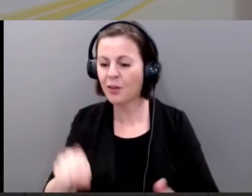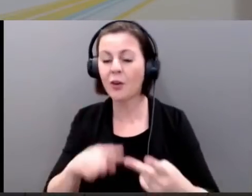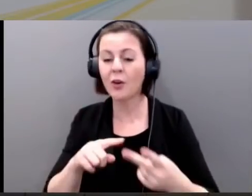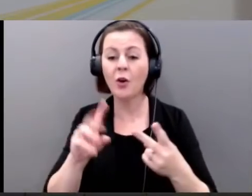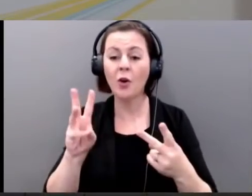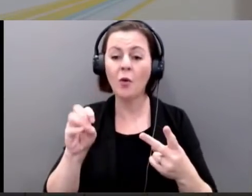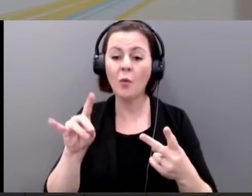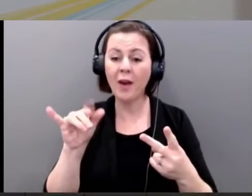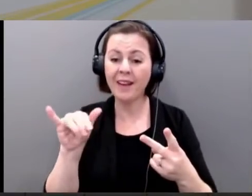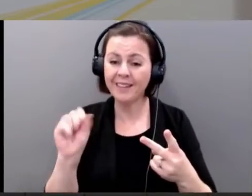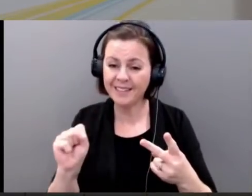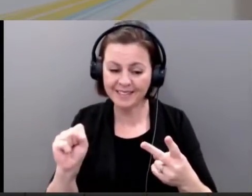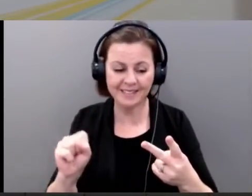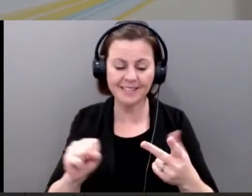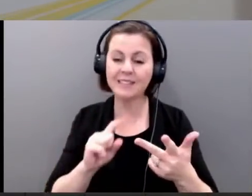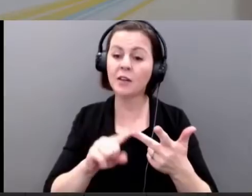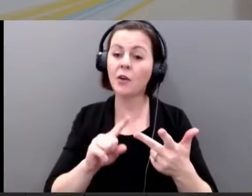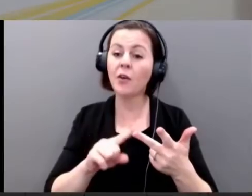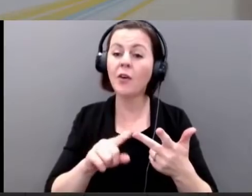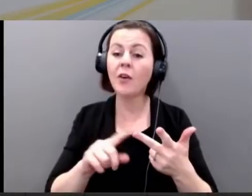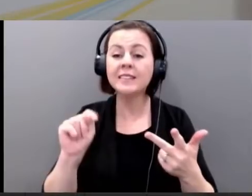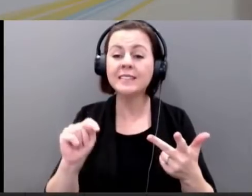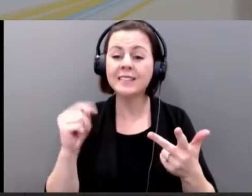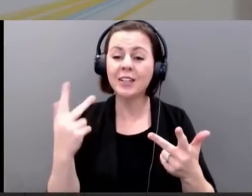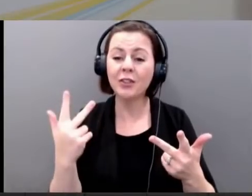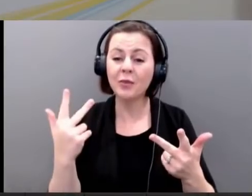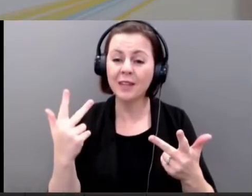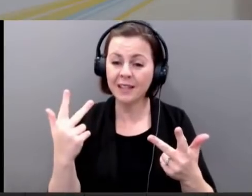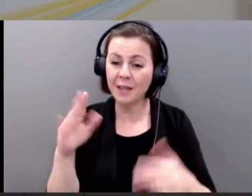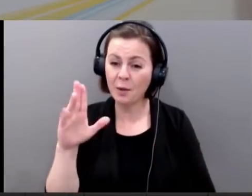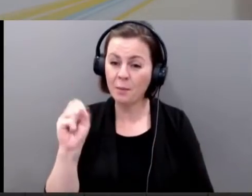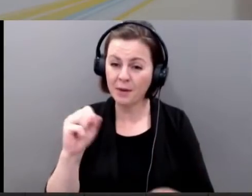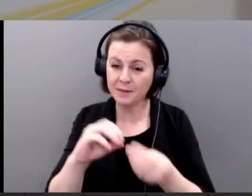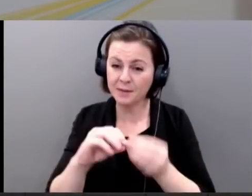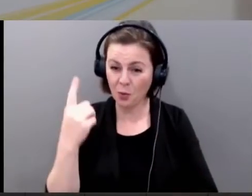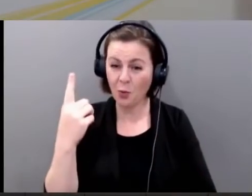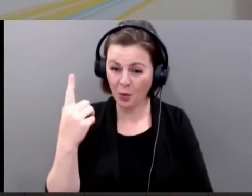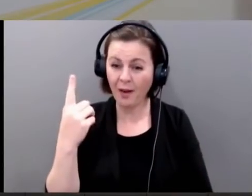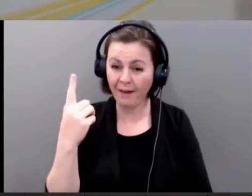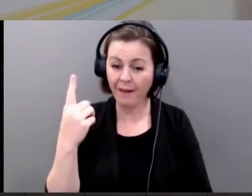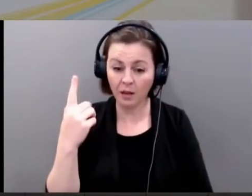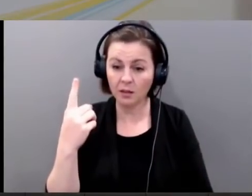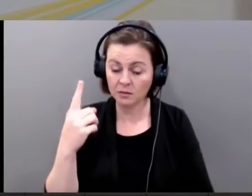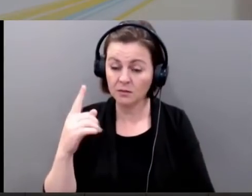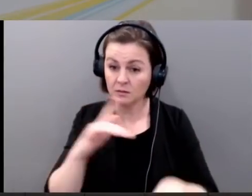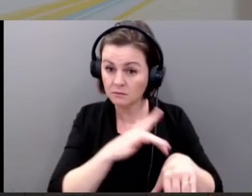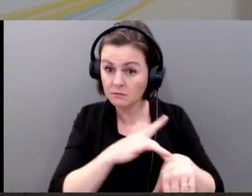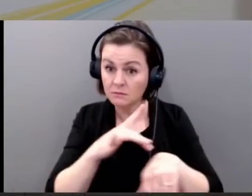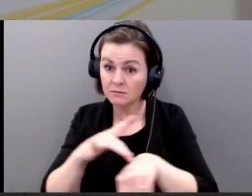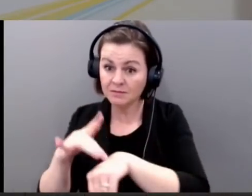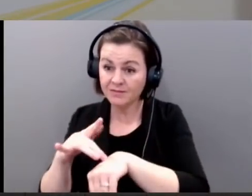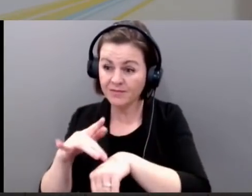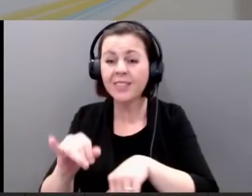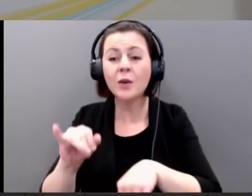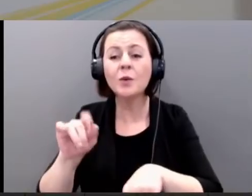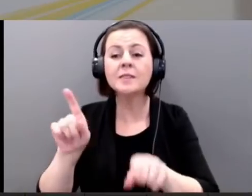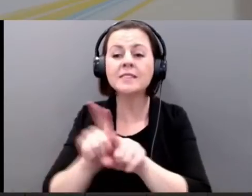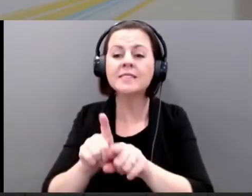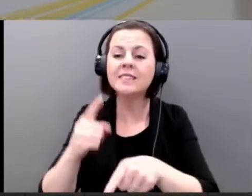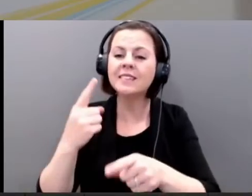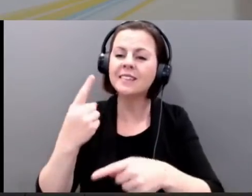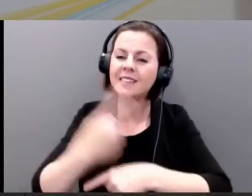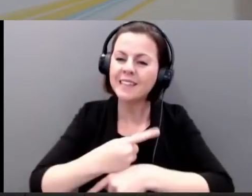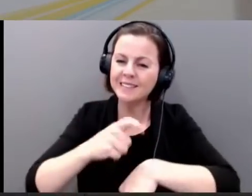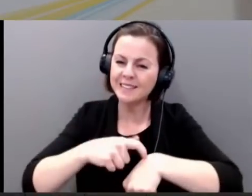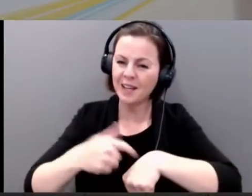transit bus route number 1 at the times announced yesterday to monitor themselves closely for symptoms of COVID-19. And again, if any symptoms